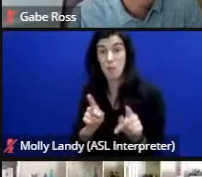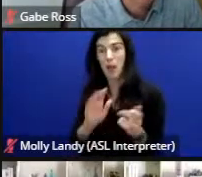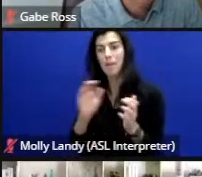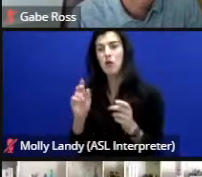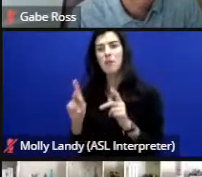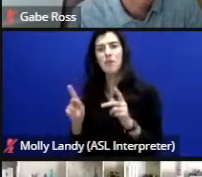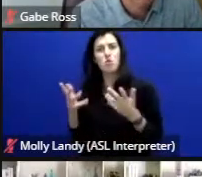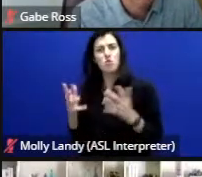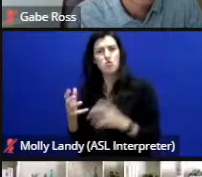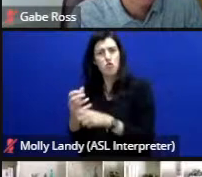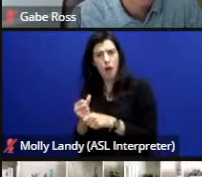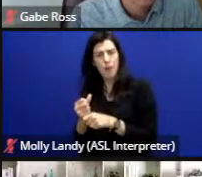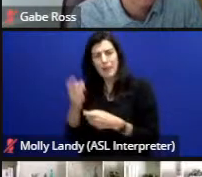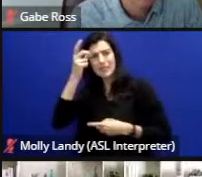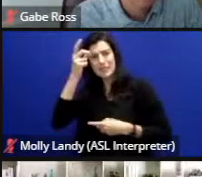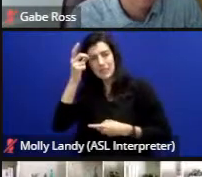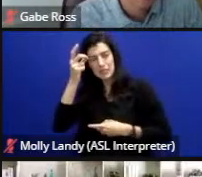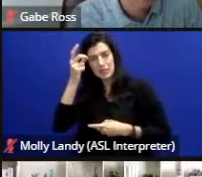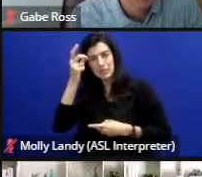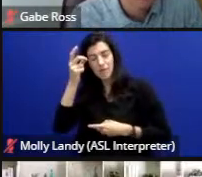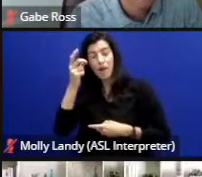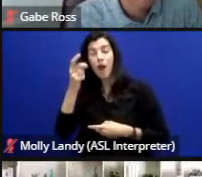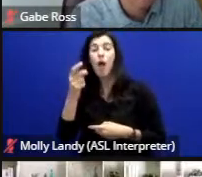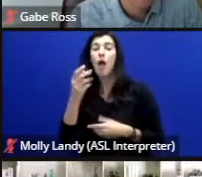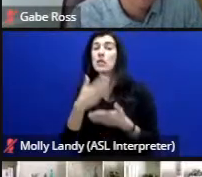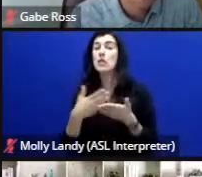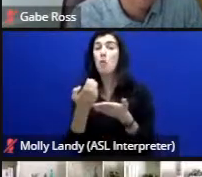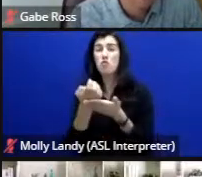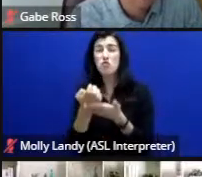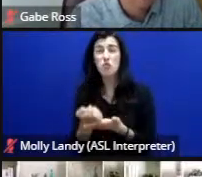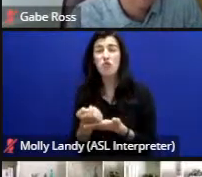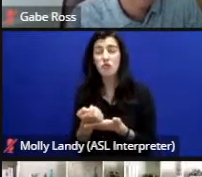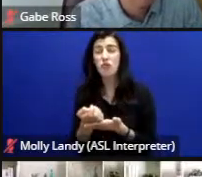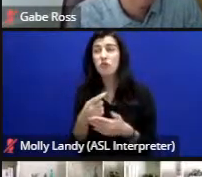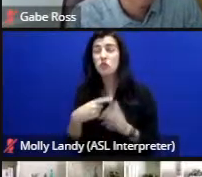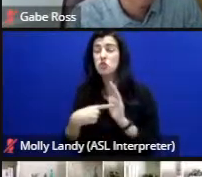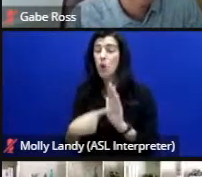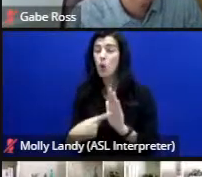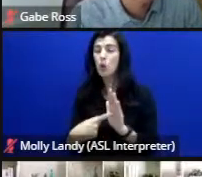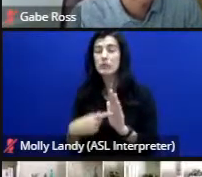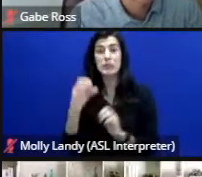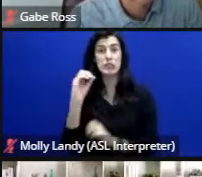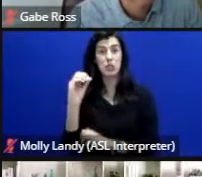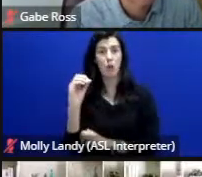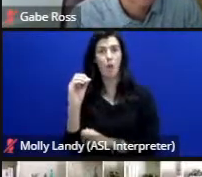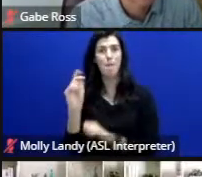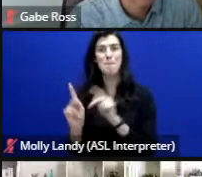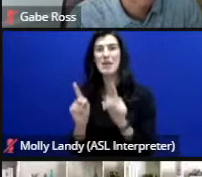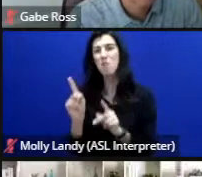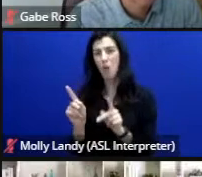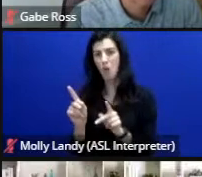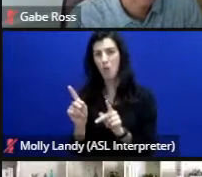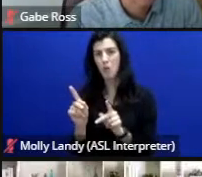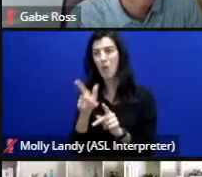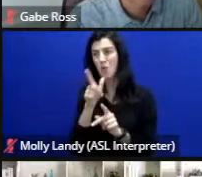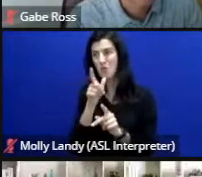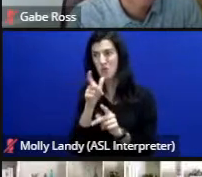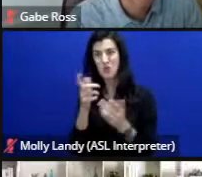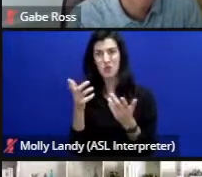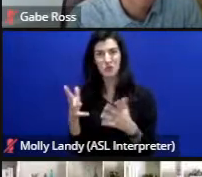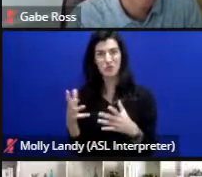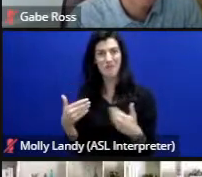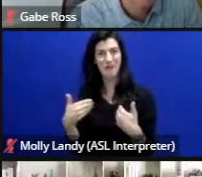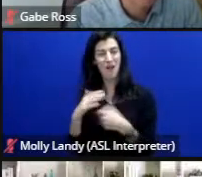from the Cleveland Clinic, where I forget what the numbers are, but 0 people with the disease got it again